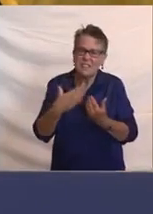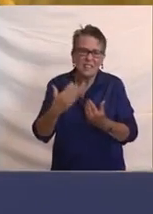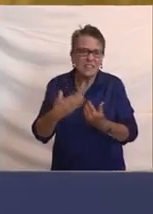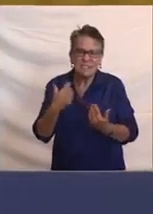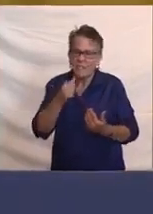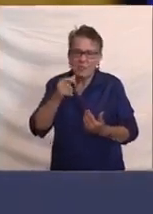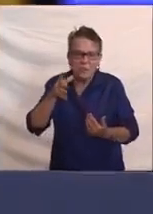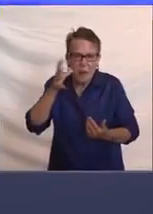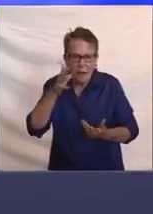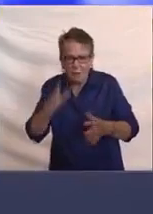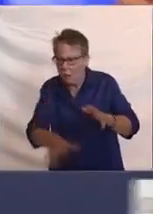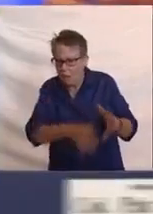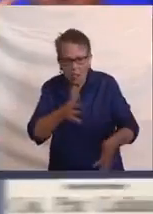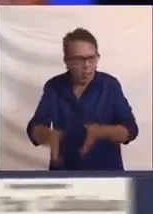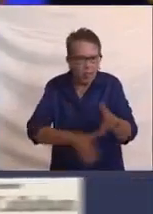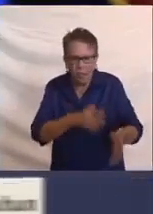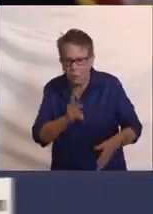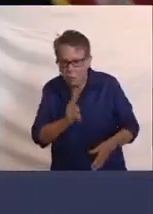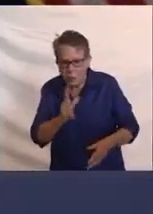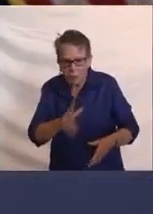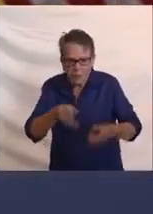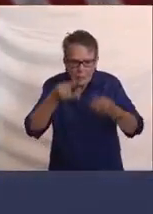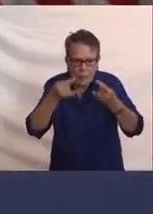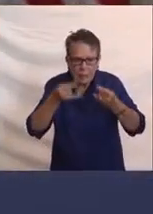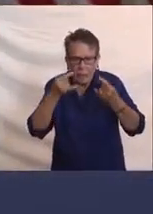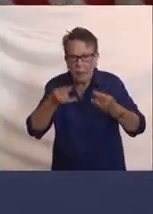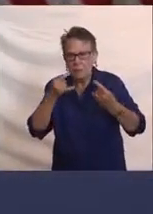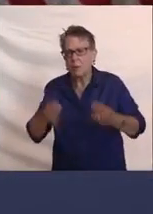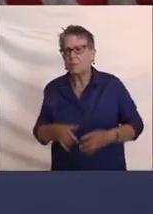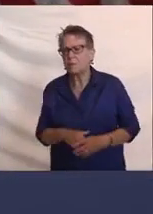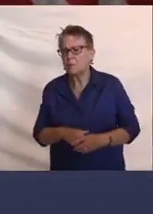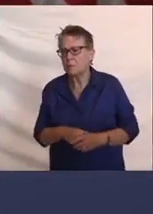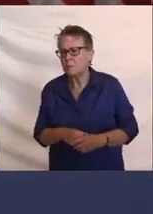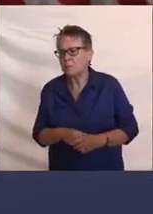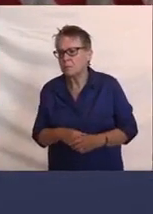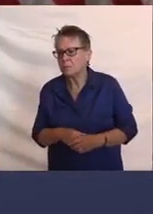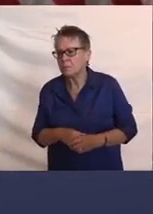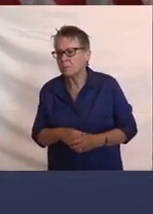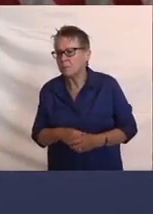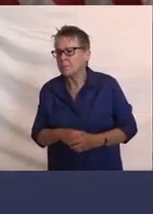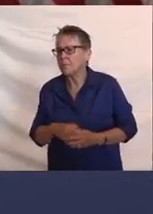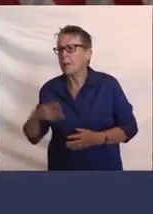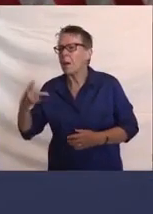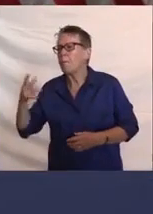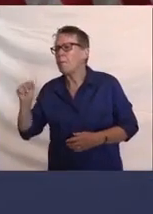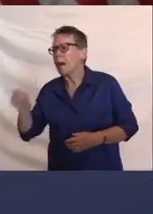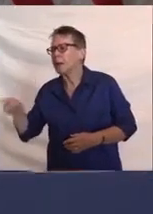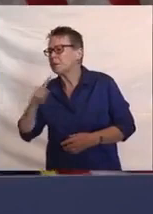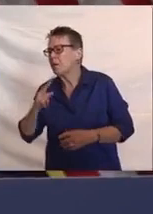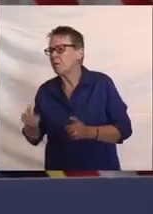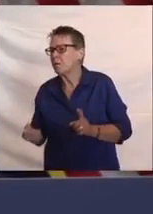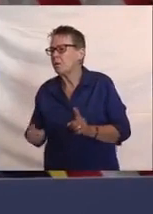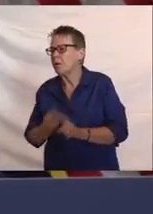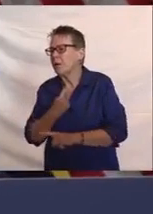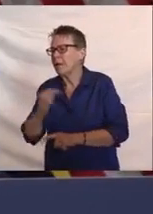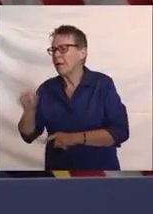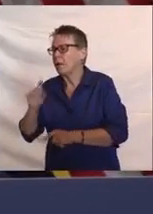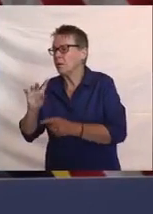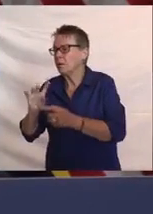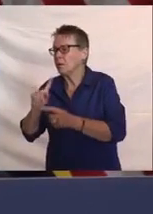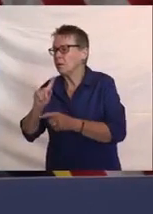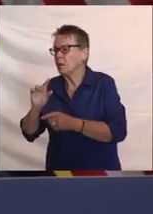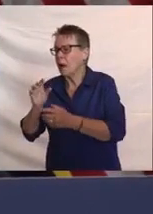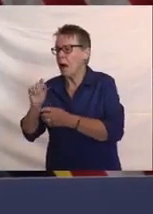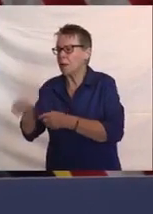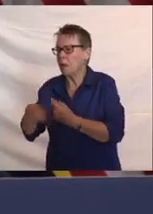do. Alex has? Technically, Alex, the state medical examiner office is still tracking one. That was a person reported in